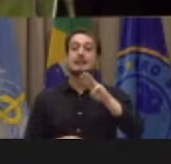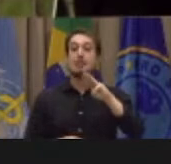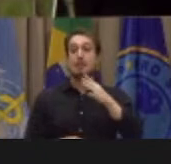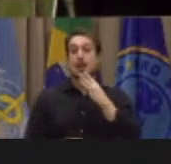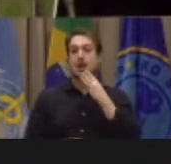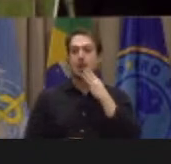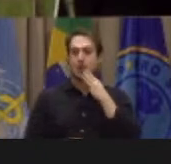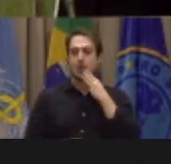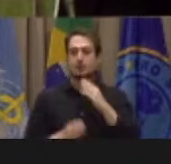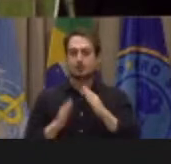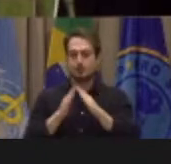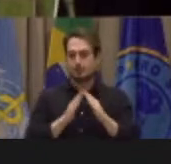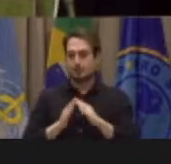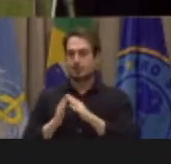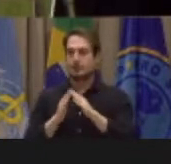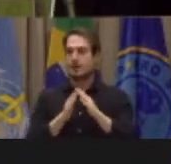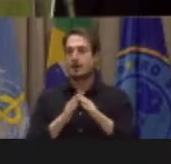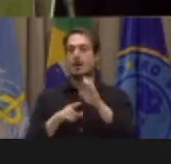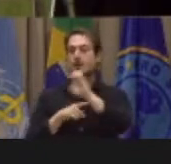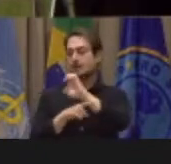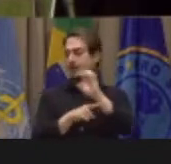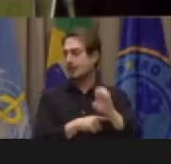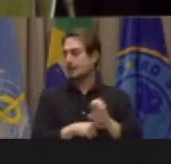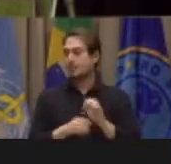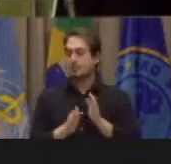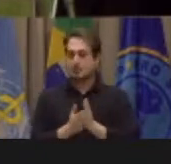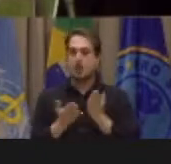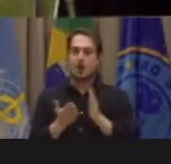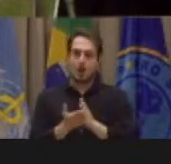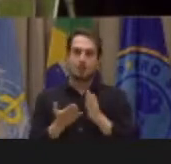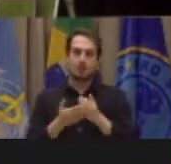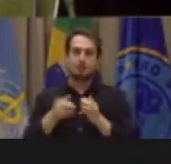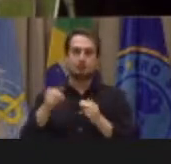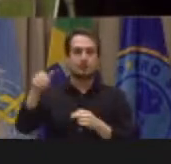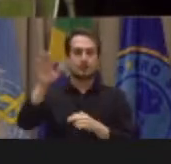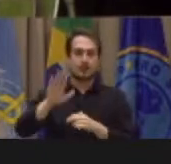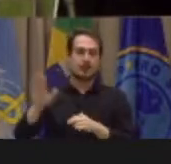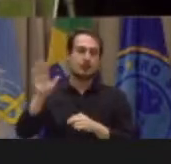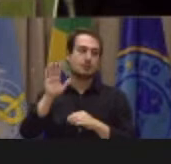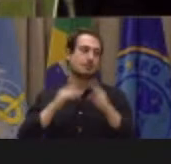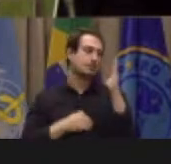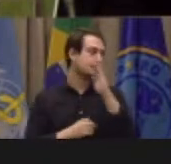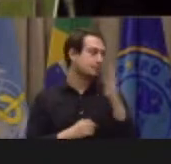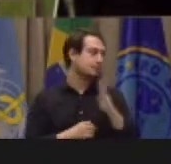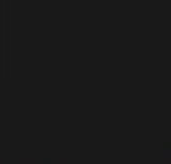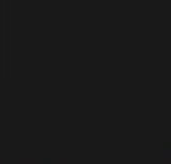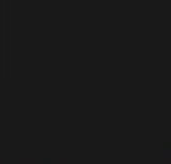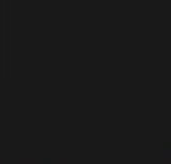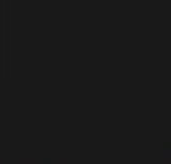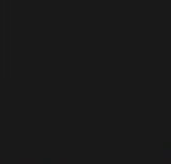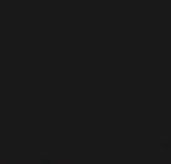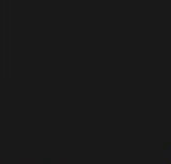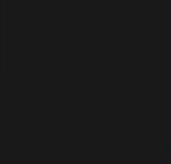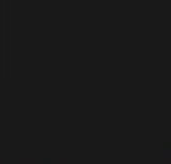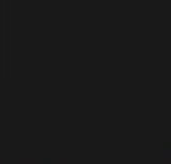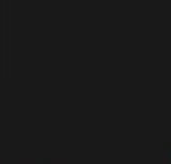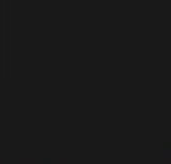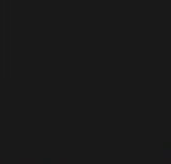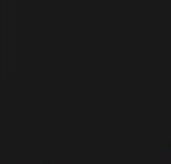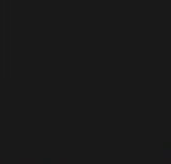million inhabitants. It's a poor state from the northeast of Brazil, where during the